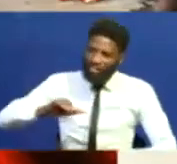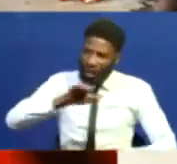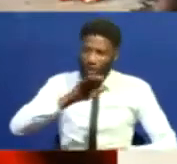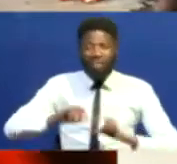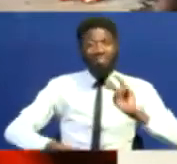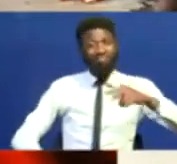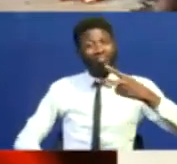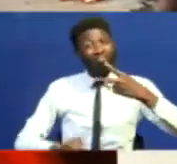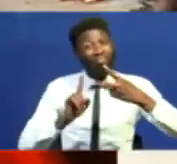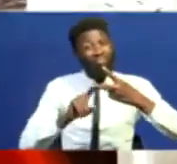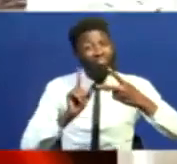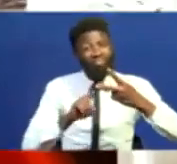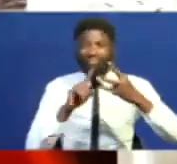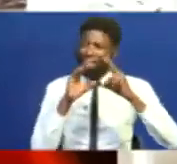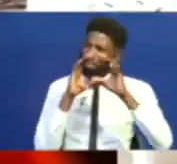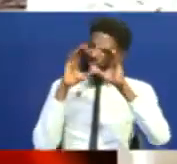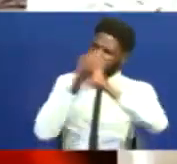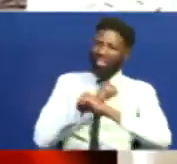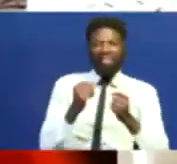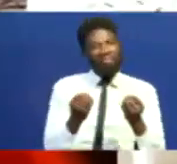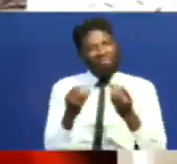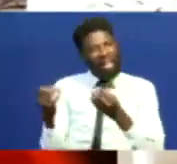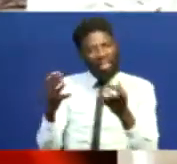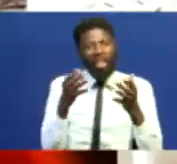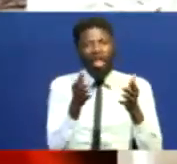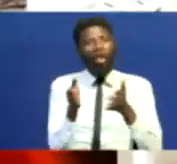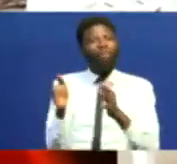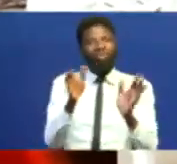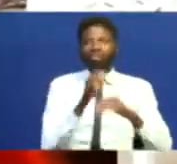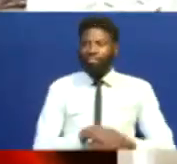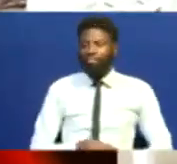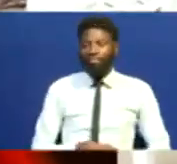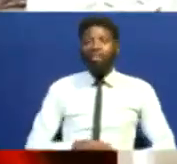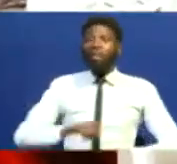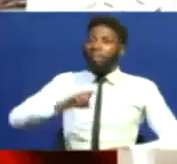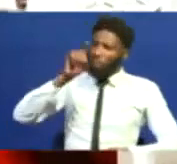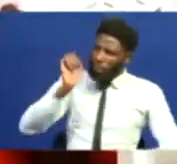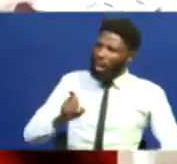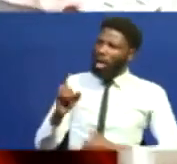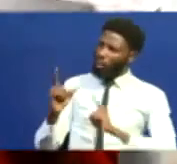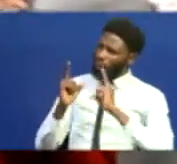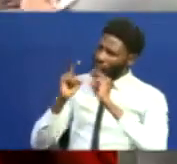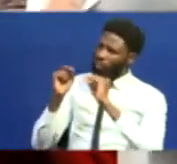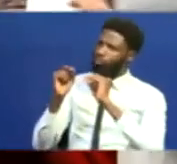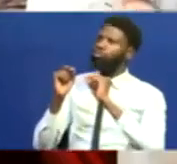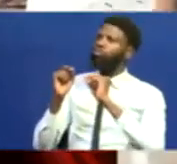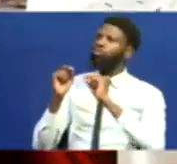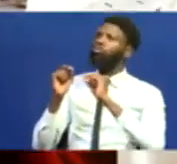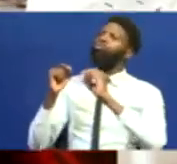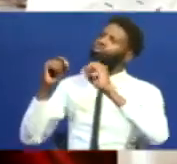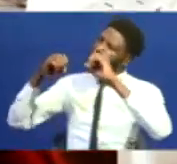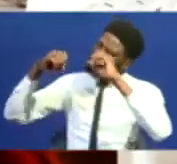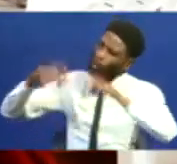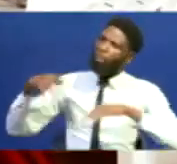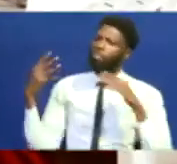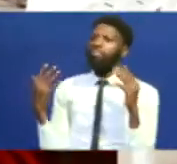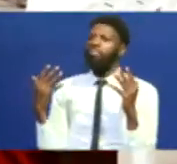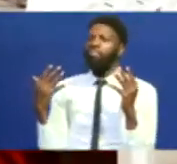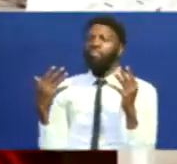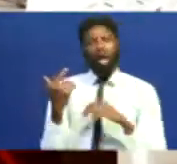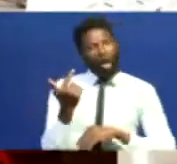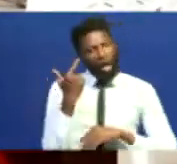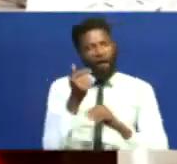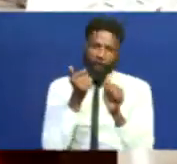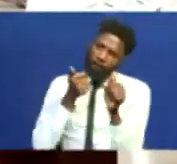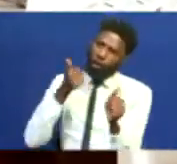of many opportunities. Na ni lazima waambie wakome, wawache sheria ichukue mkondo yake, kwa sababu tuko